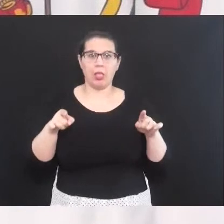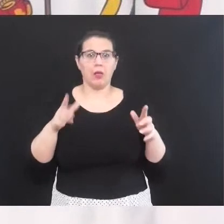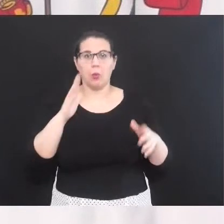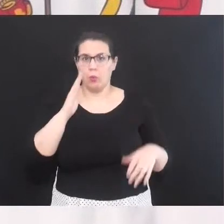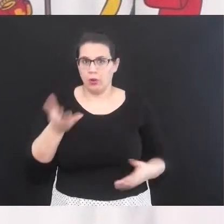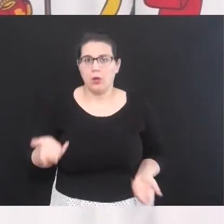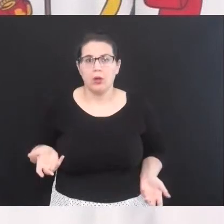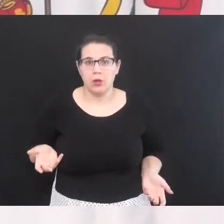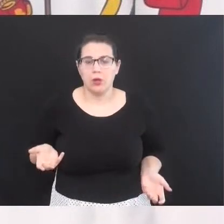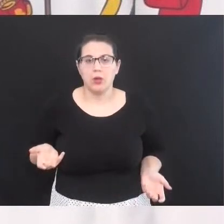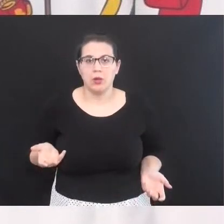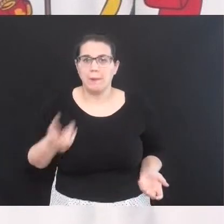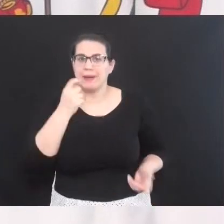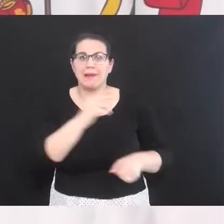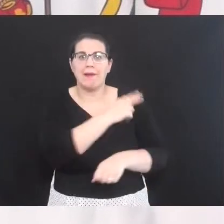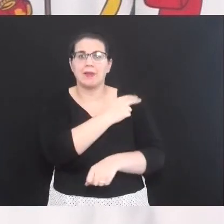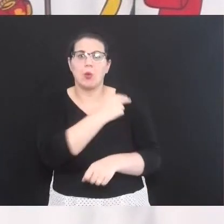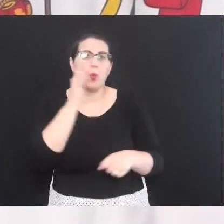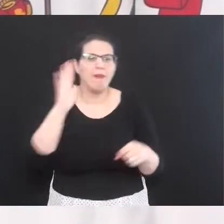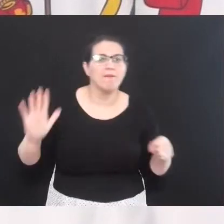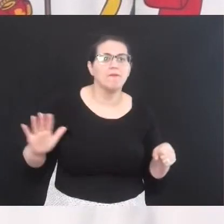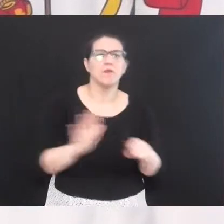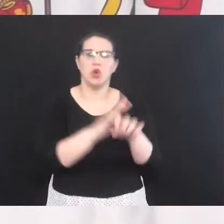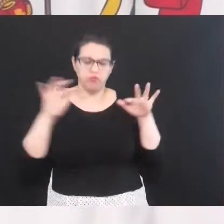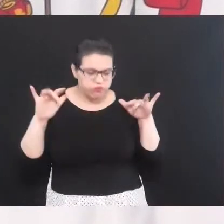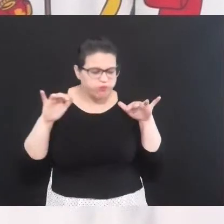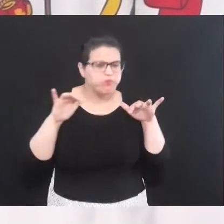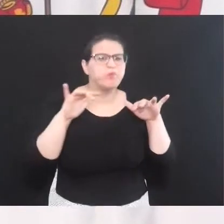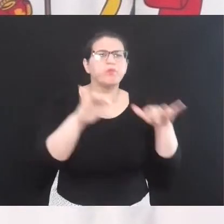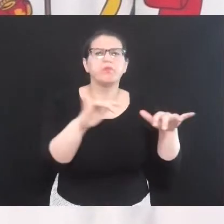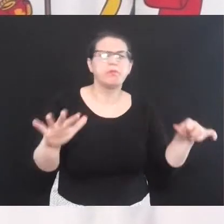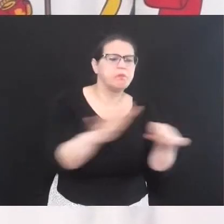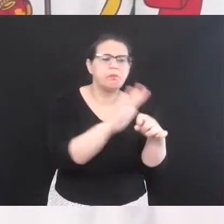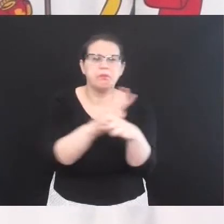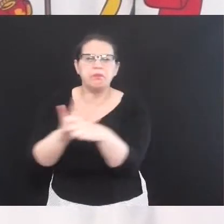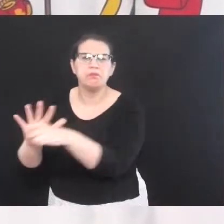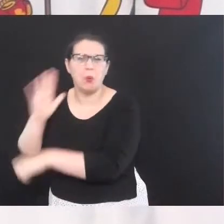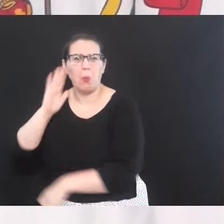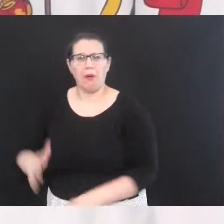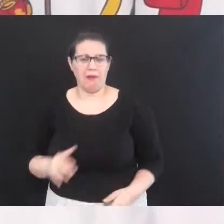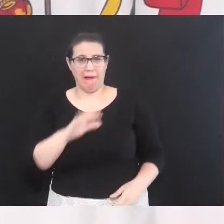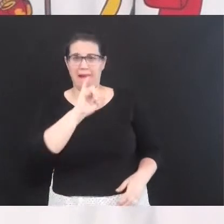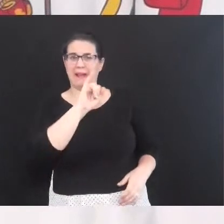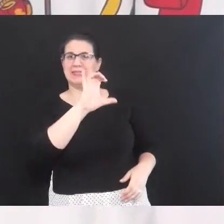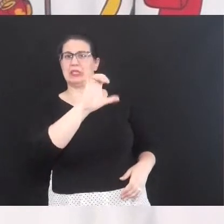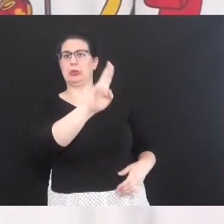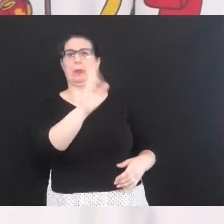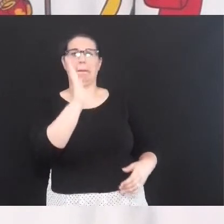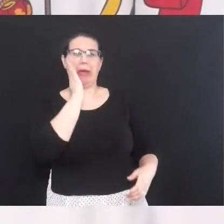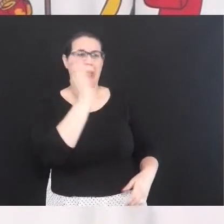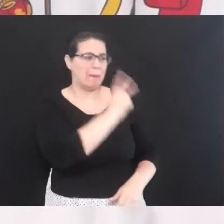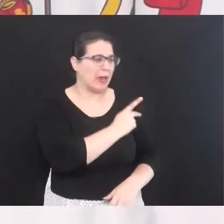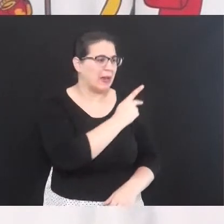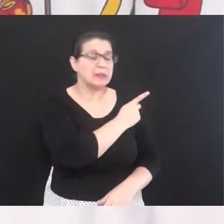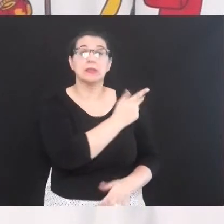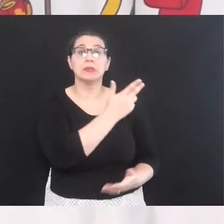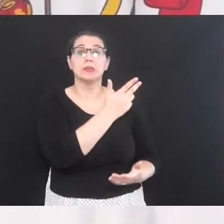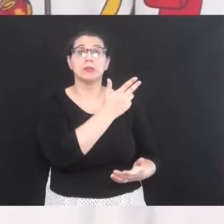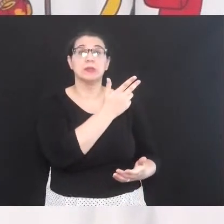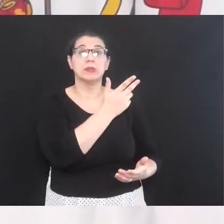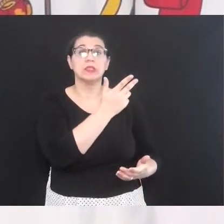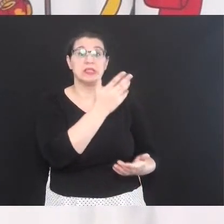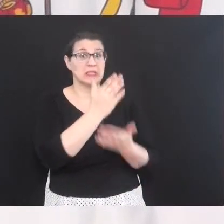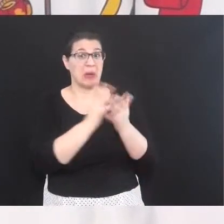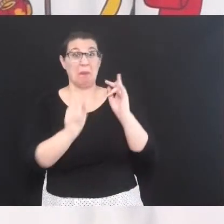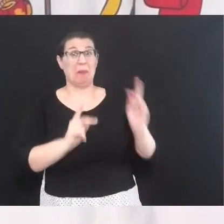hospitals will be overcrowded, if not overrun. There will be ICU patients that we will not have a